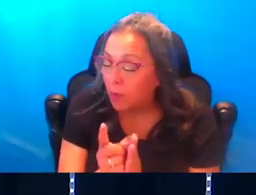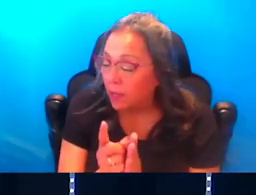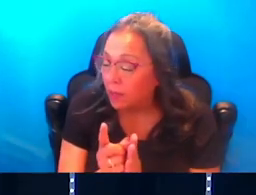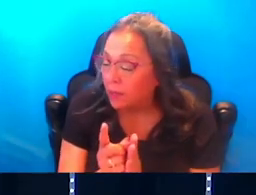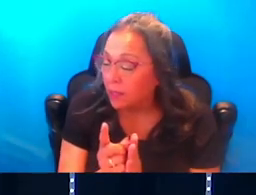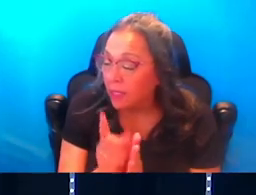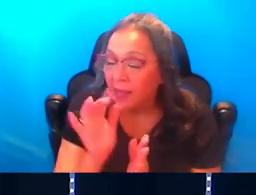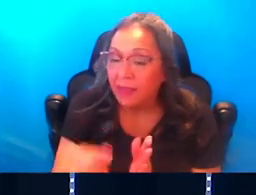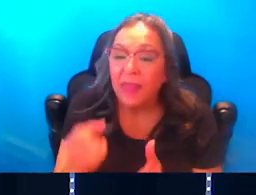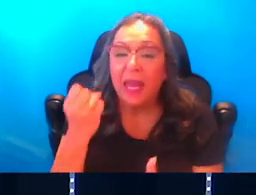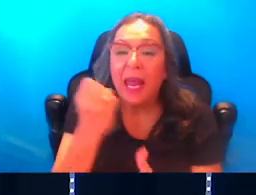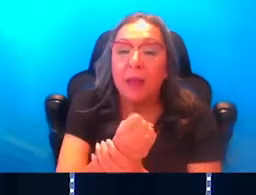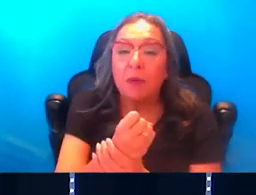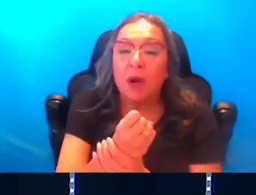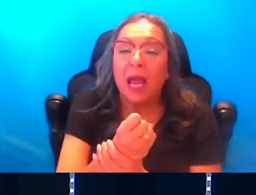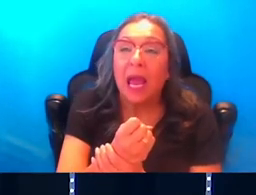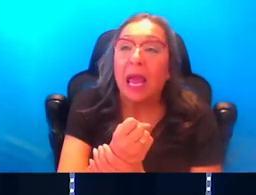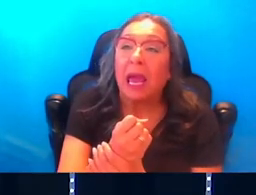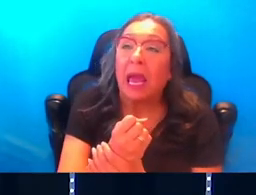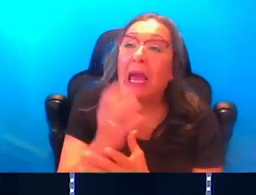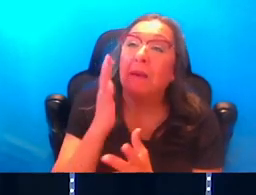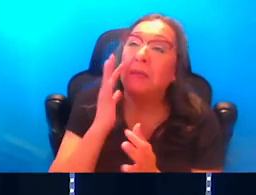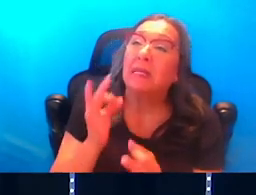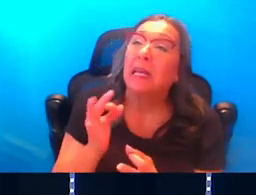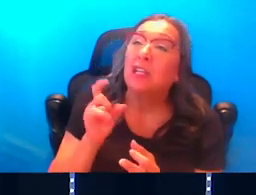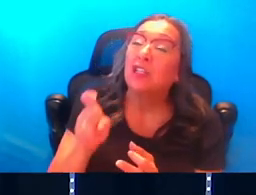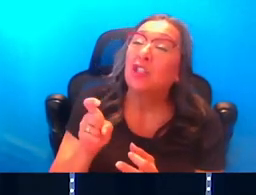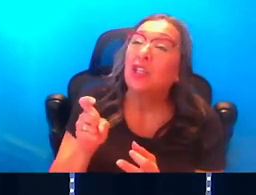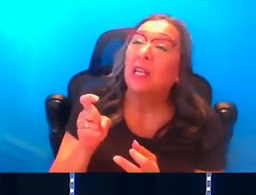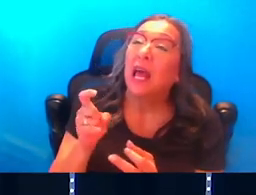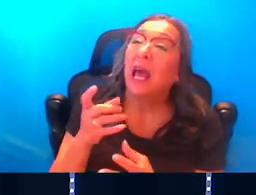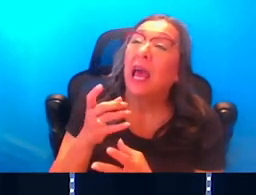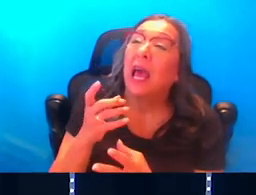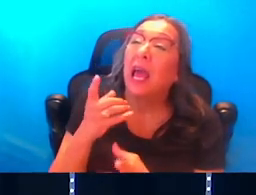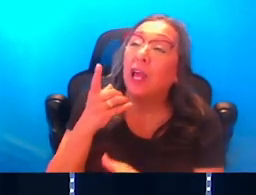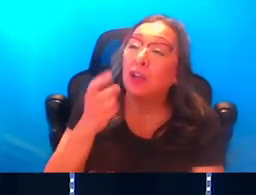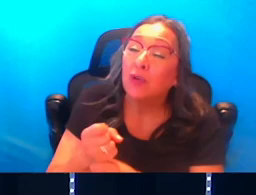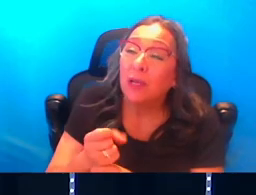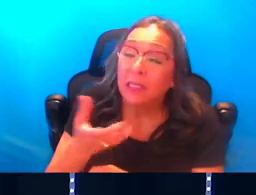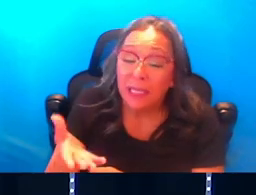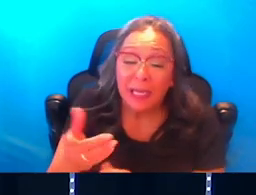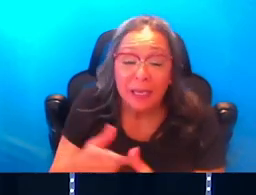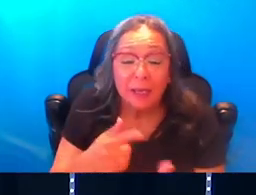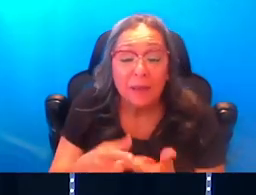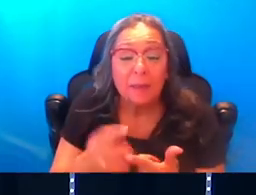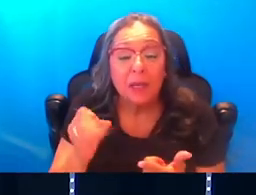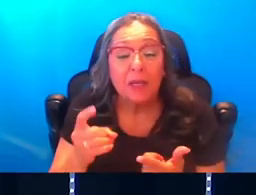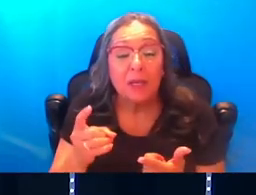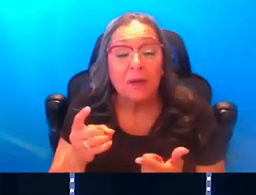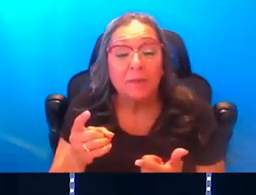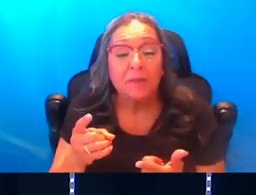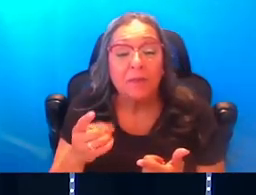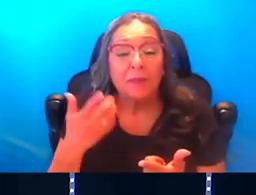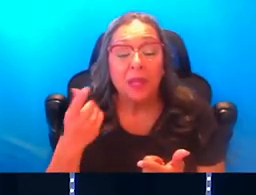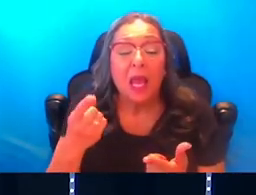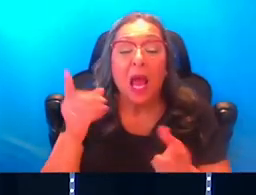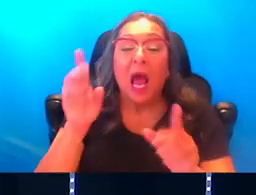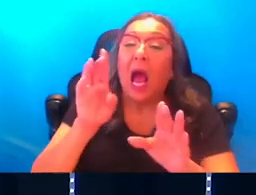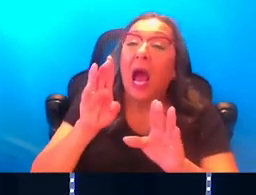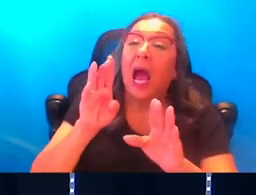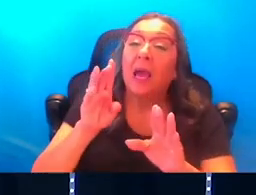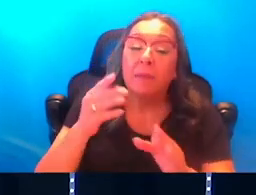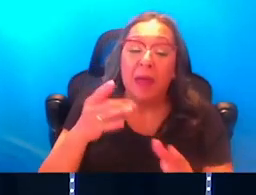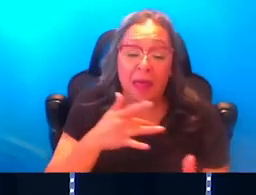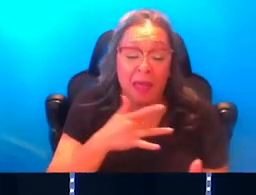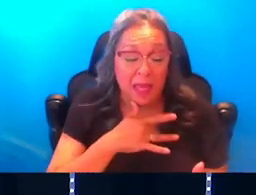on Jesus and trust him? Say, take my life. You remember in Revelation chapter 3 where he says, behold, I stand at the door and knock, the door of your